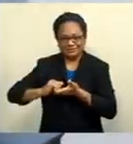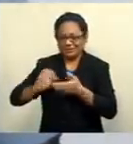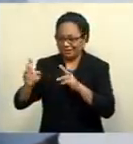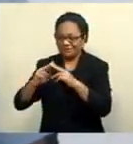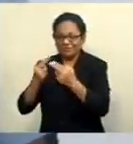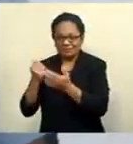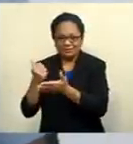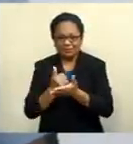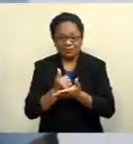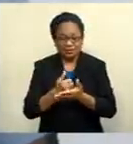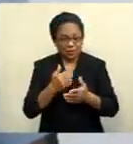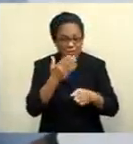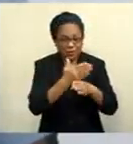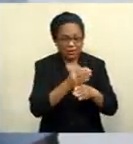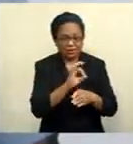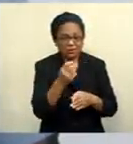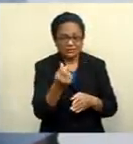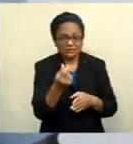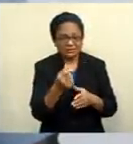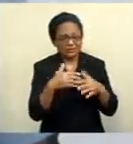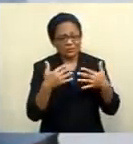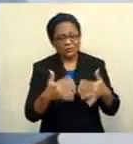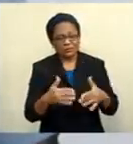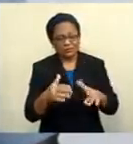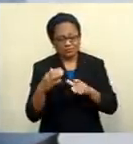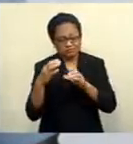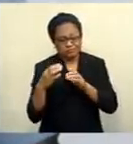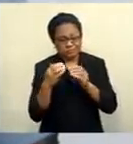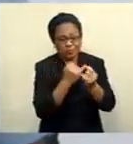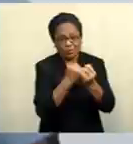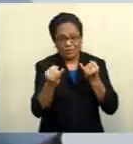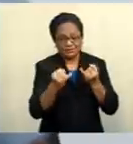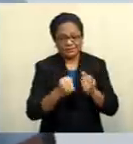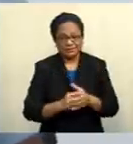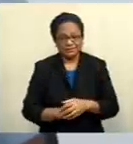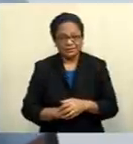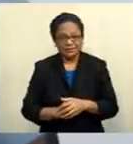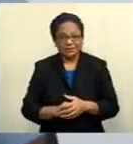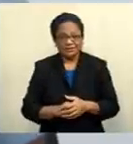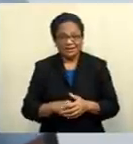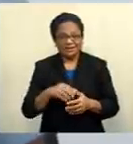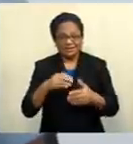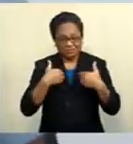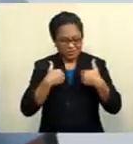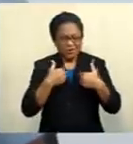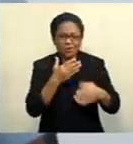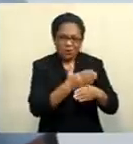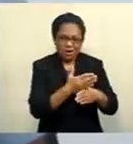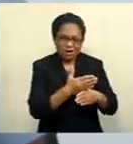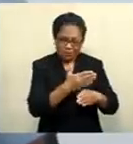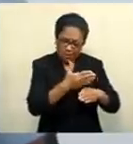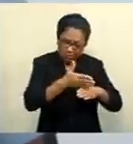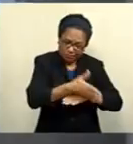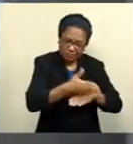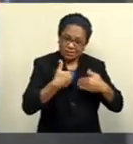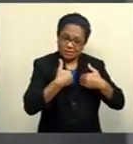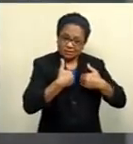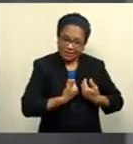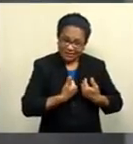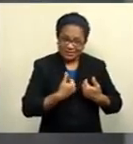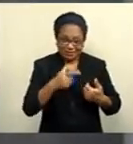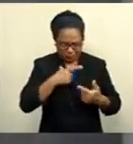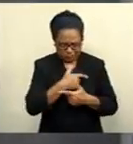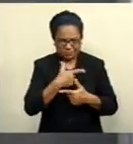hectic, where you have to, especially when you're tired from work, and then we are